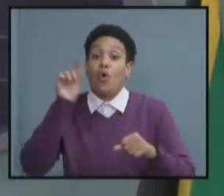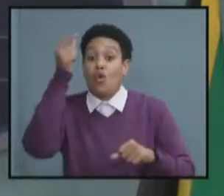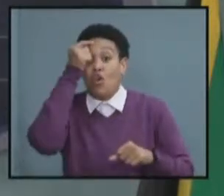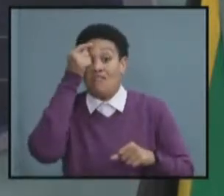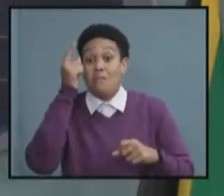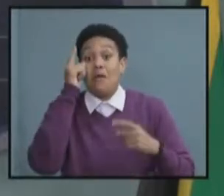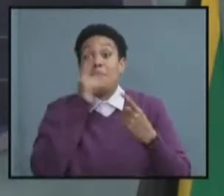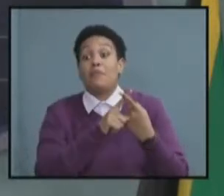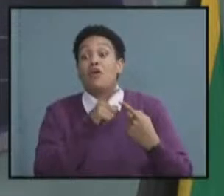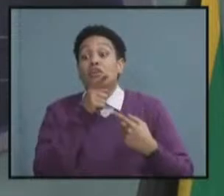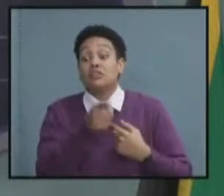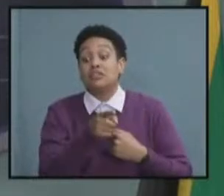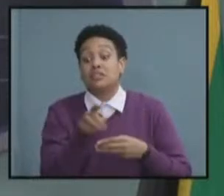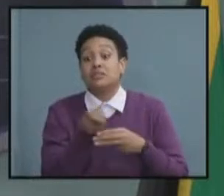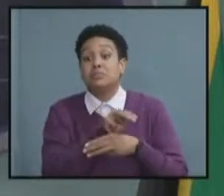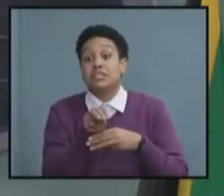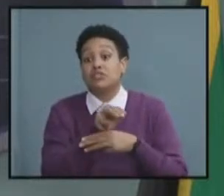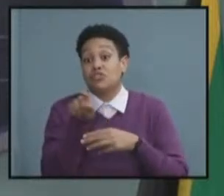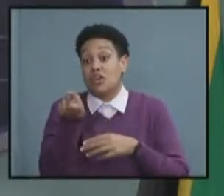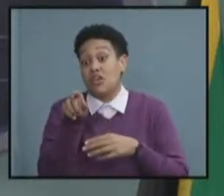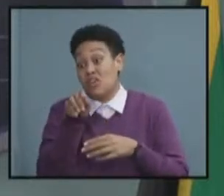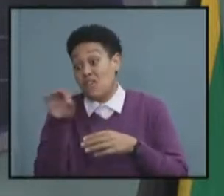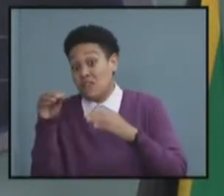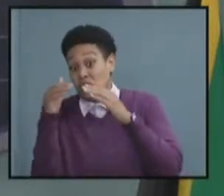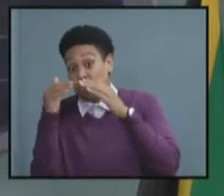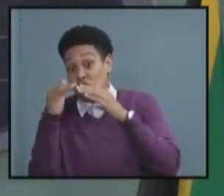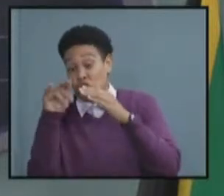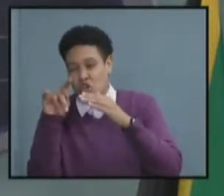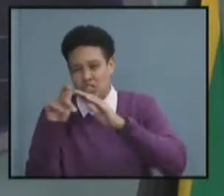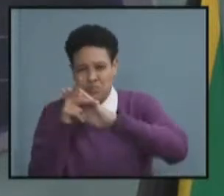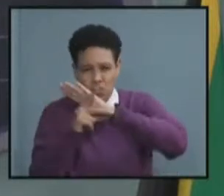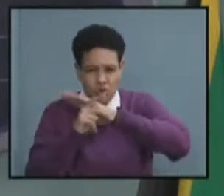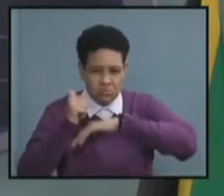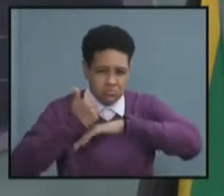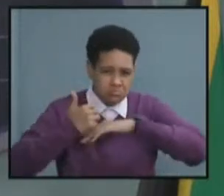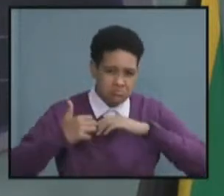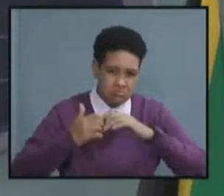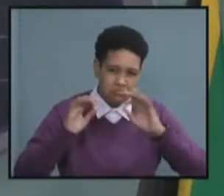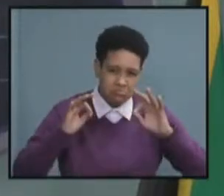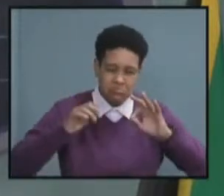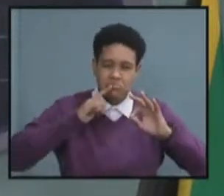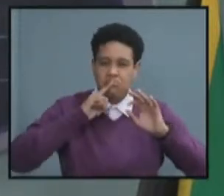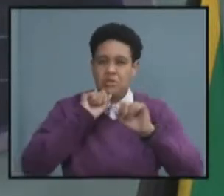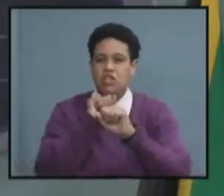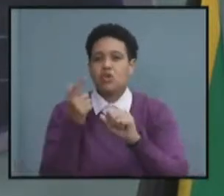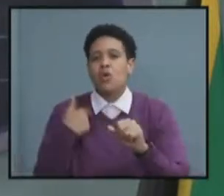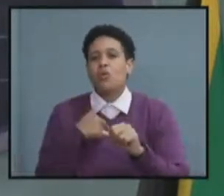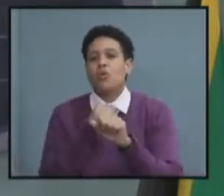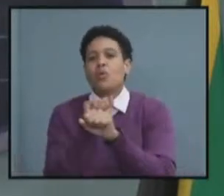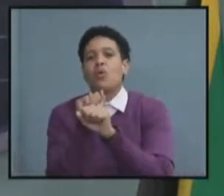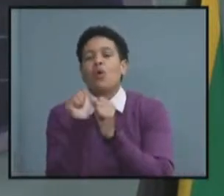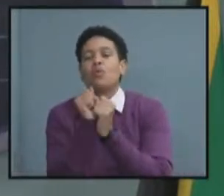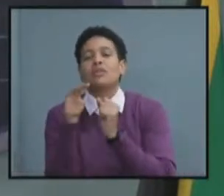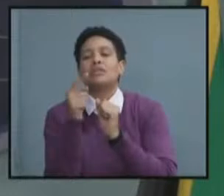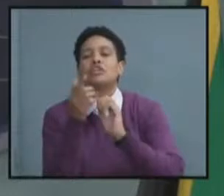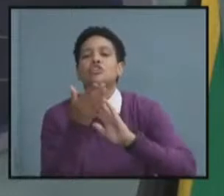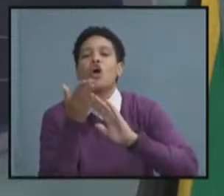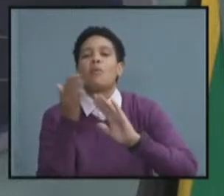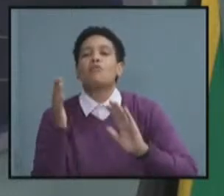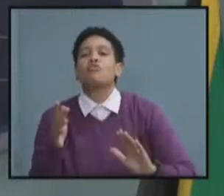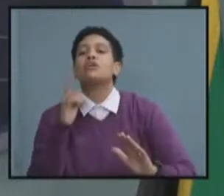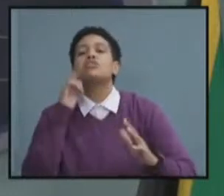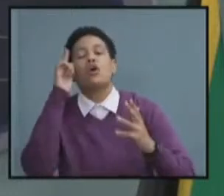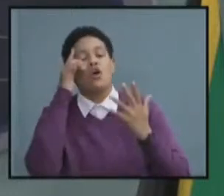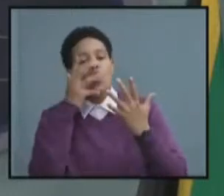Government and the Ministry of Justice to ensure that we work with these operators